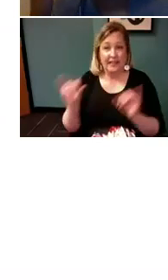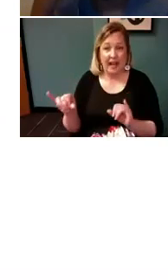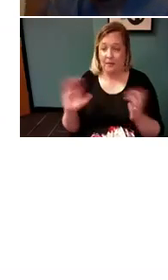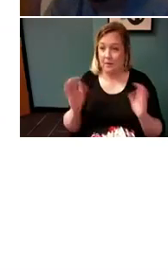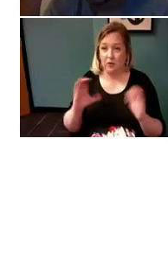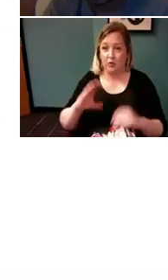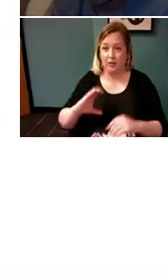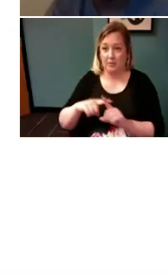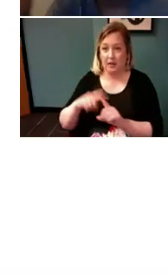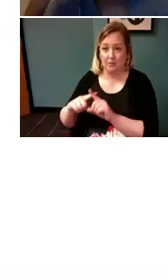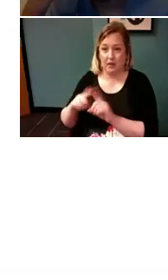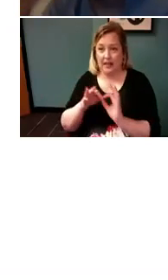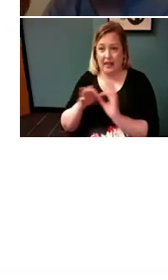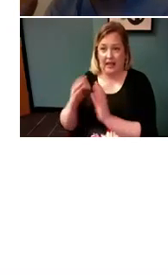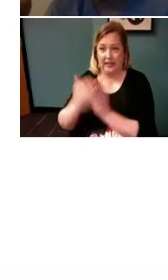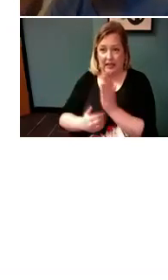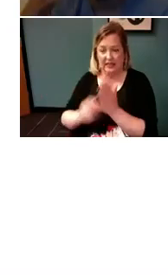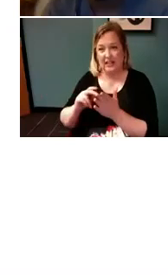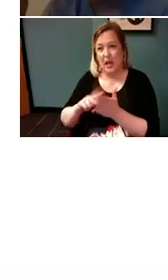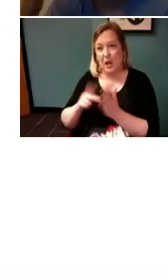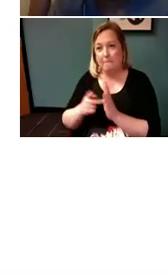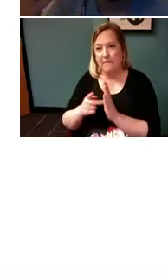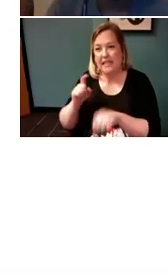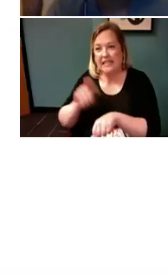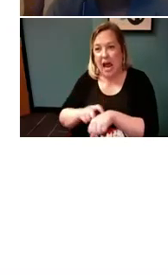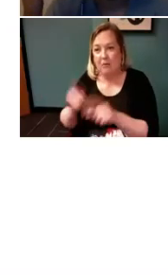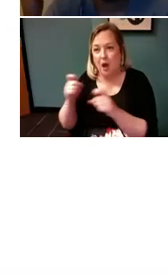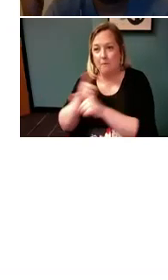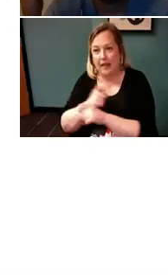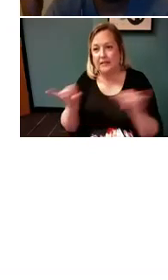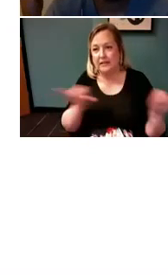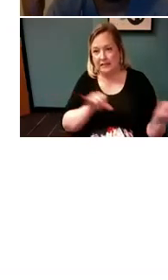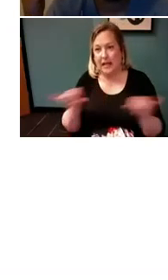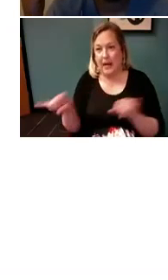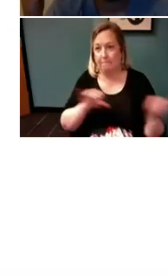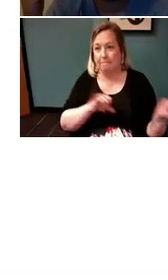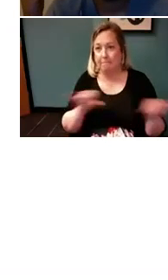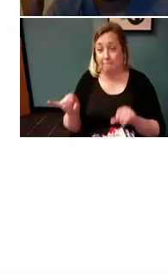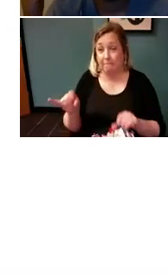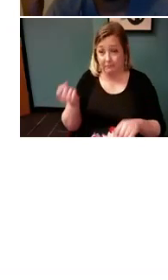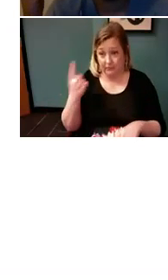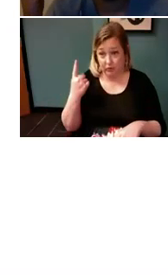in terms of time complexity. Does everyone understand that?